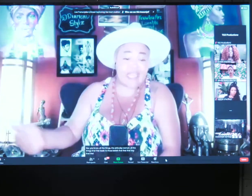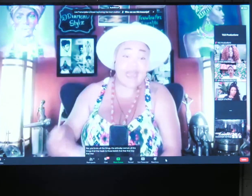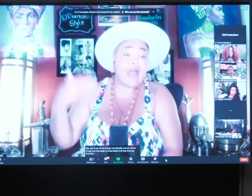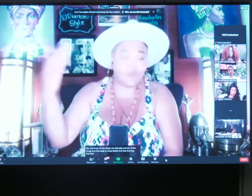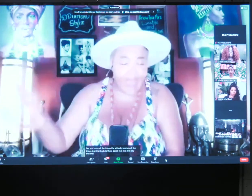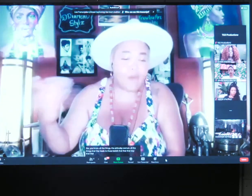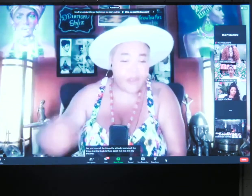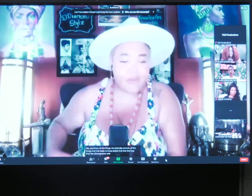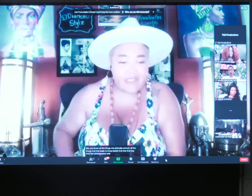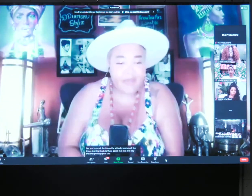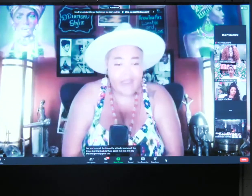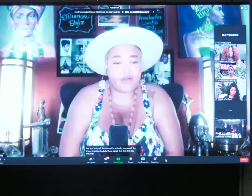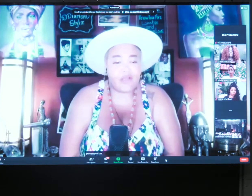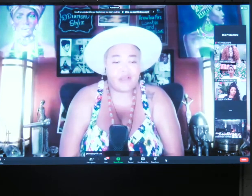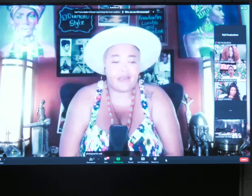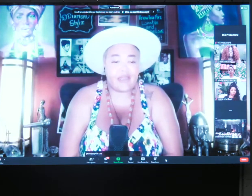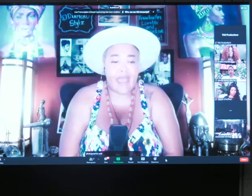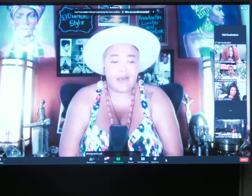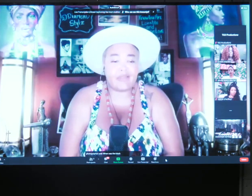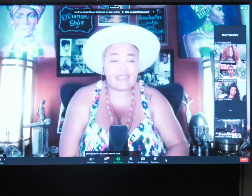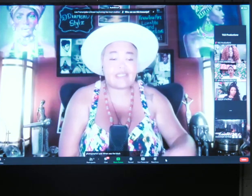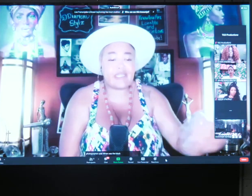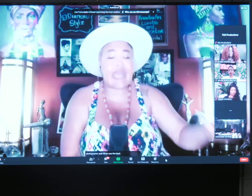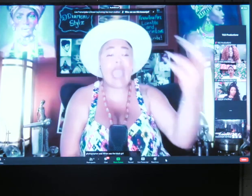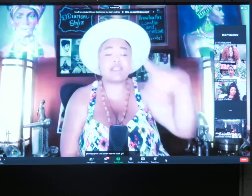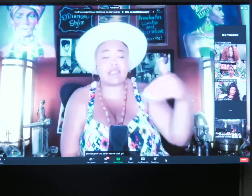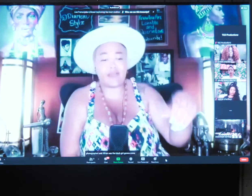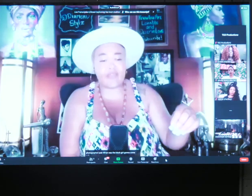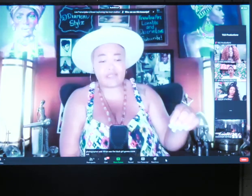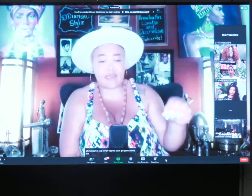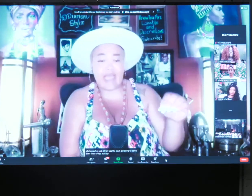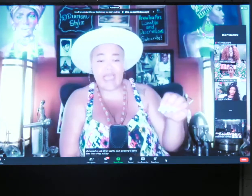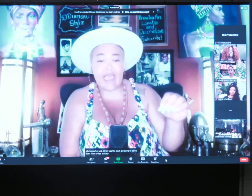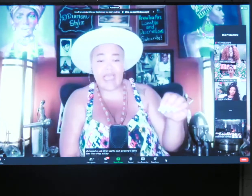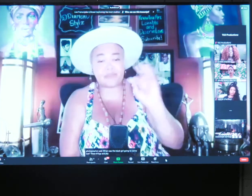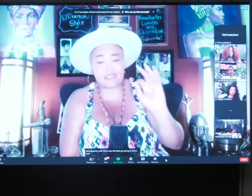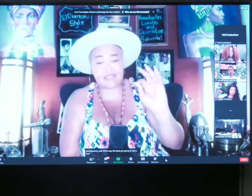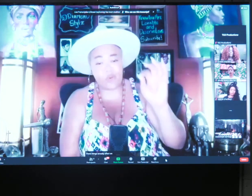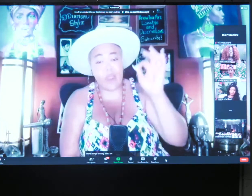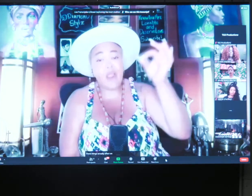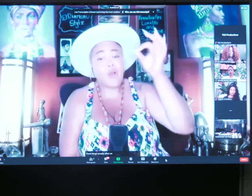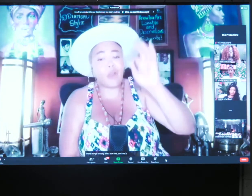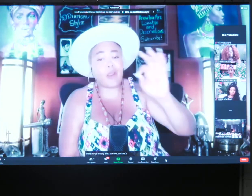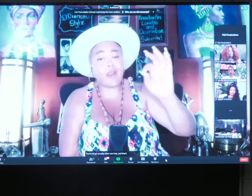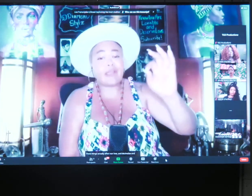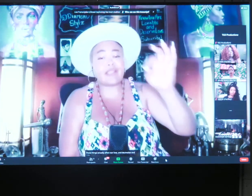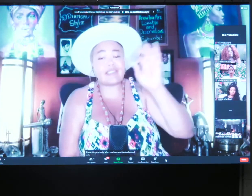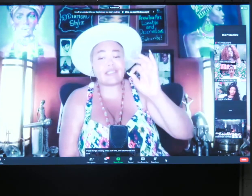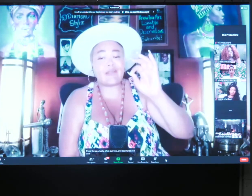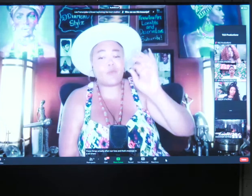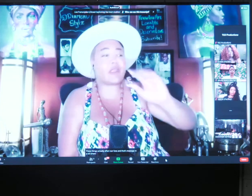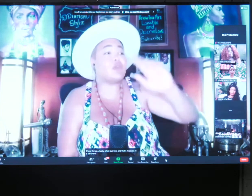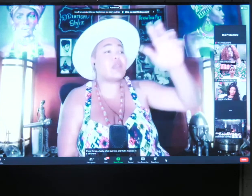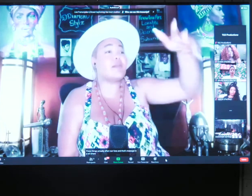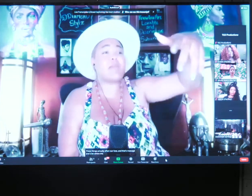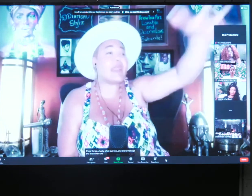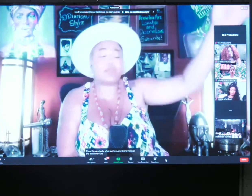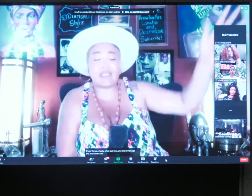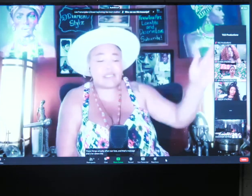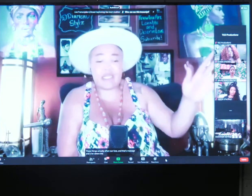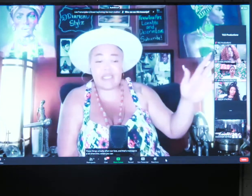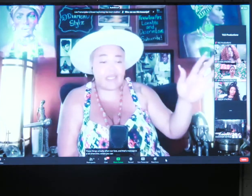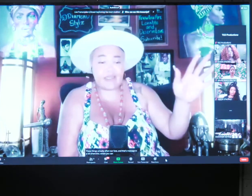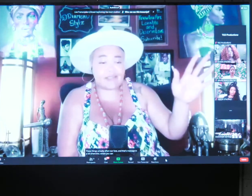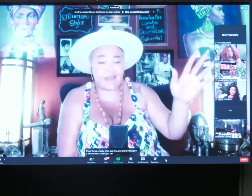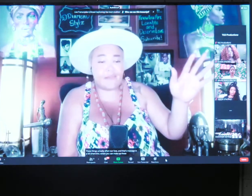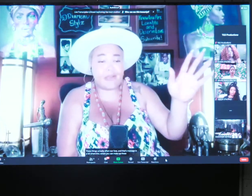photographer said. When was the black girl going to come out? These things actually affect our lives, and that's Misogynoir, where you can make